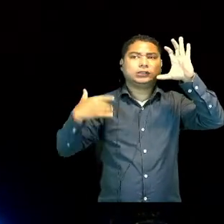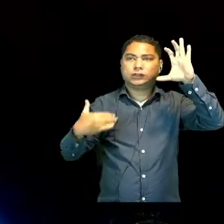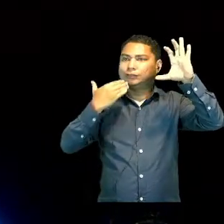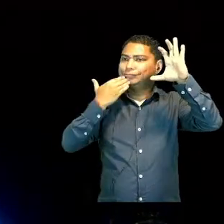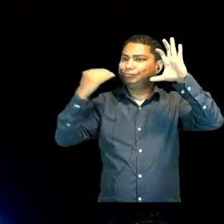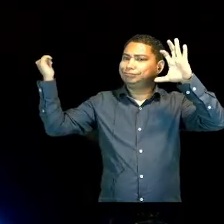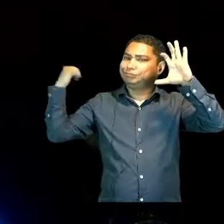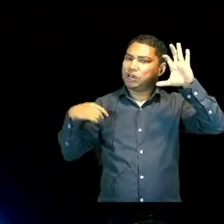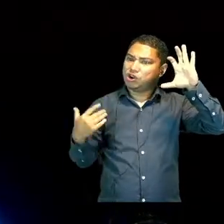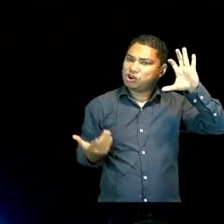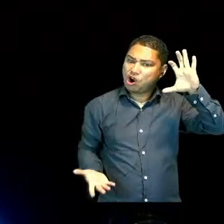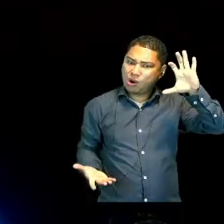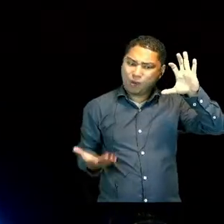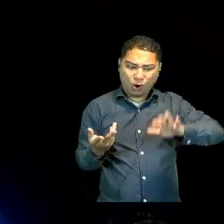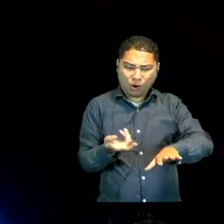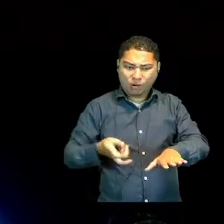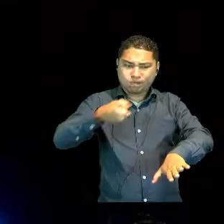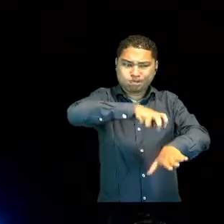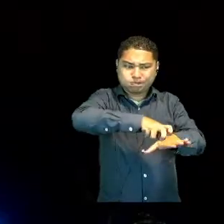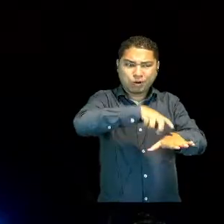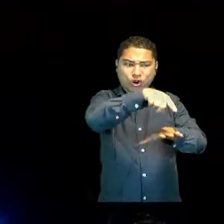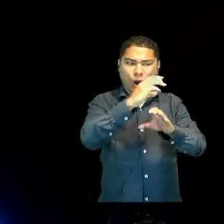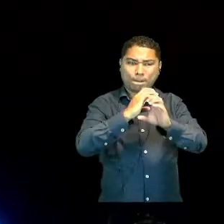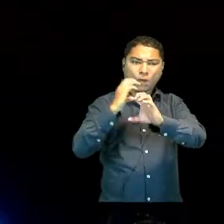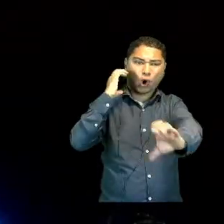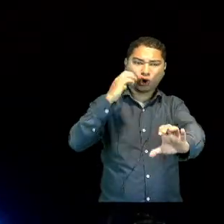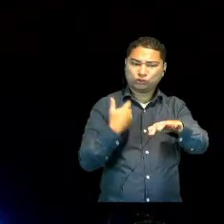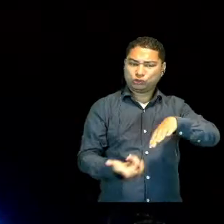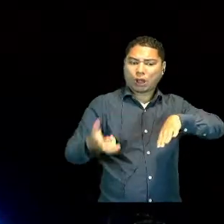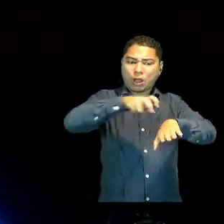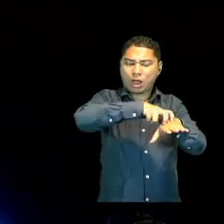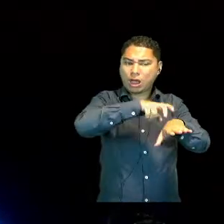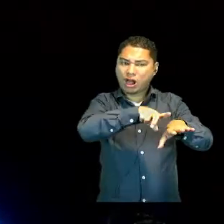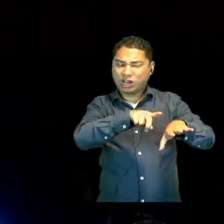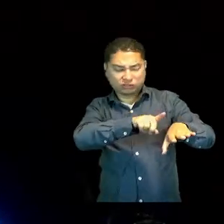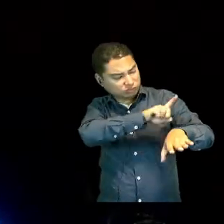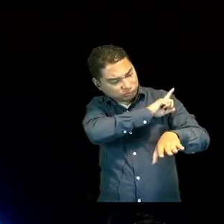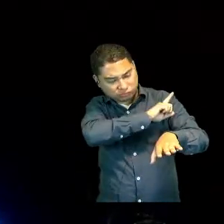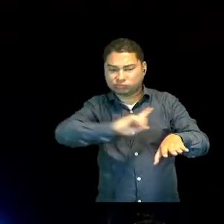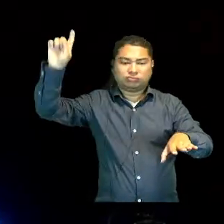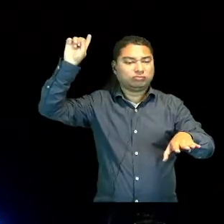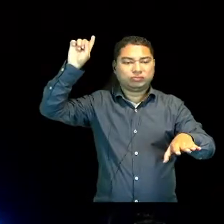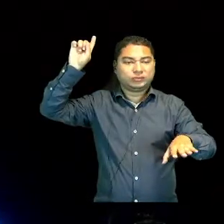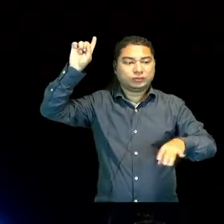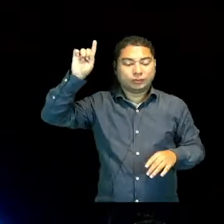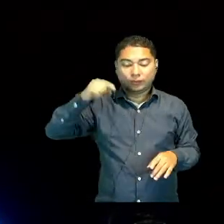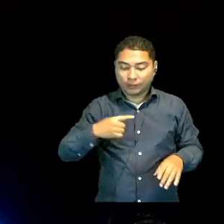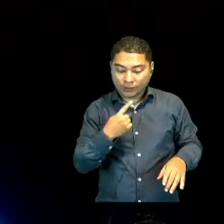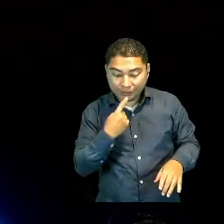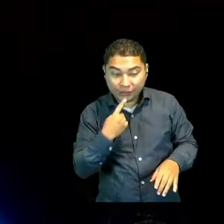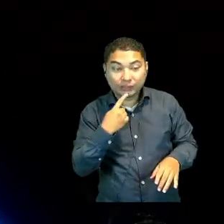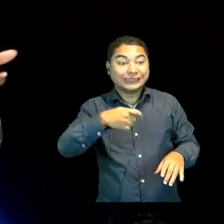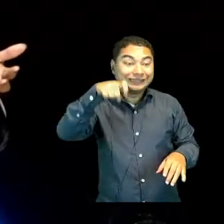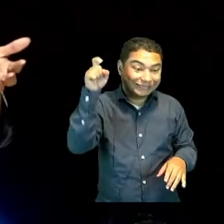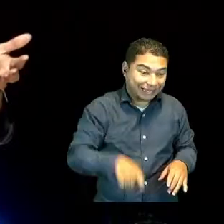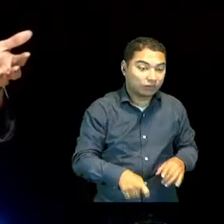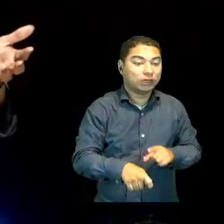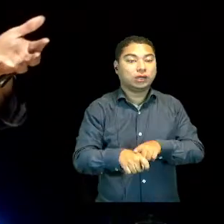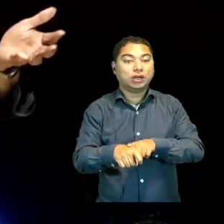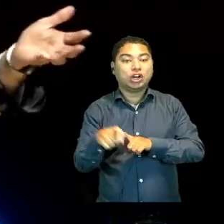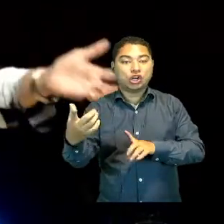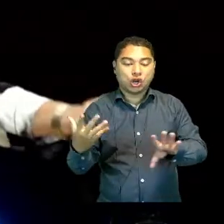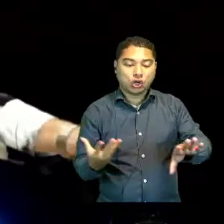to ride the bus. And that is why the boycott was so successful. The story